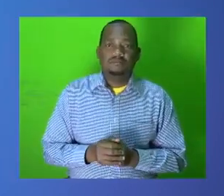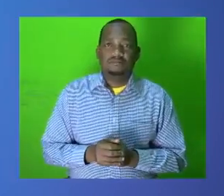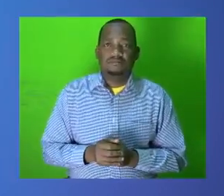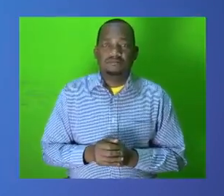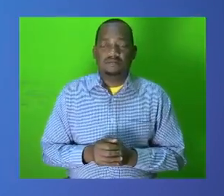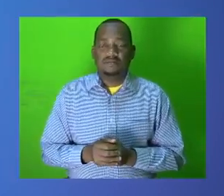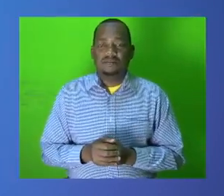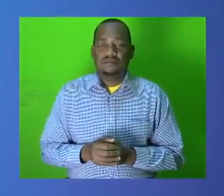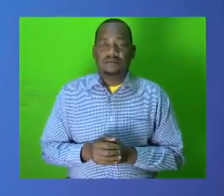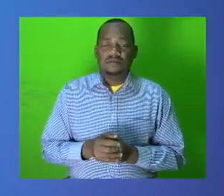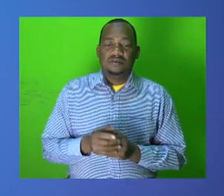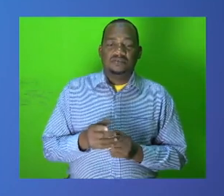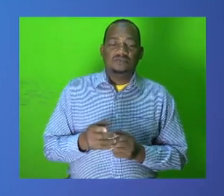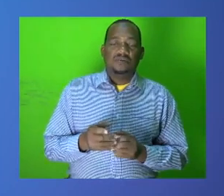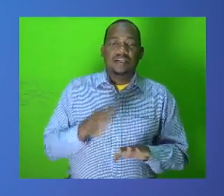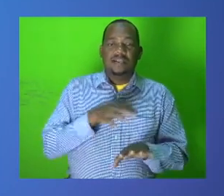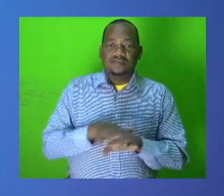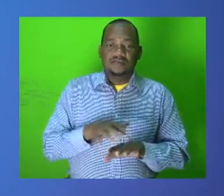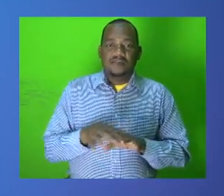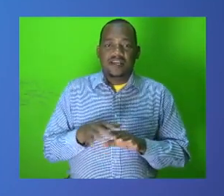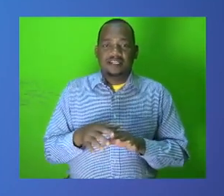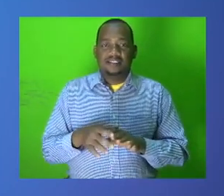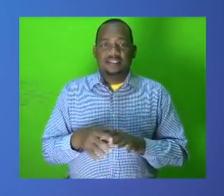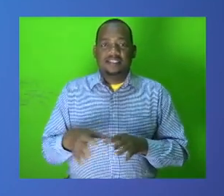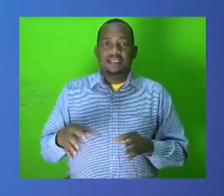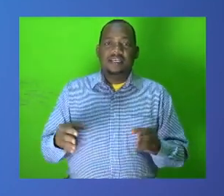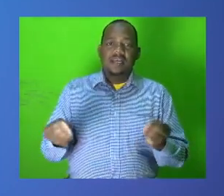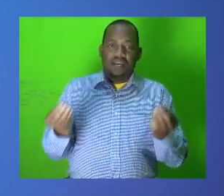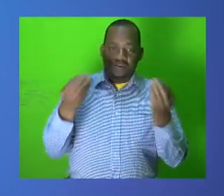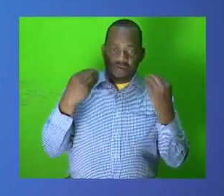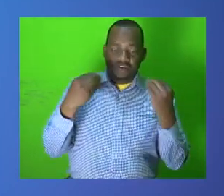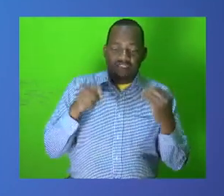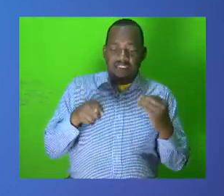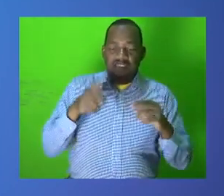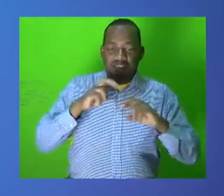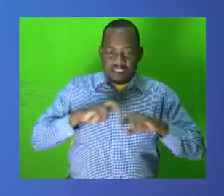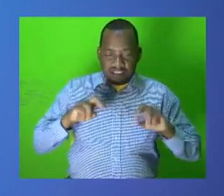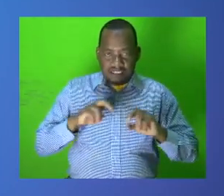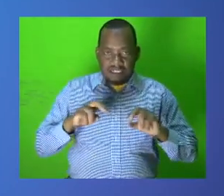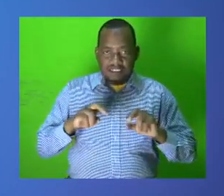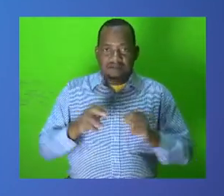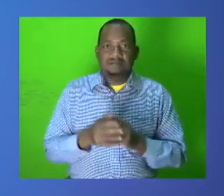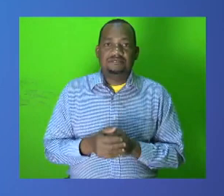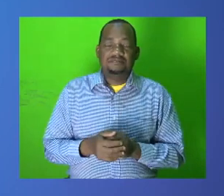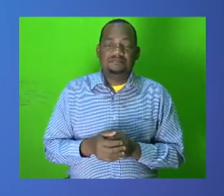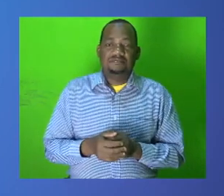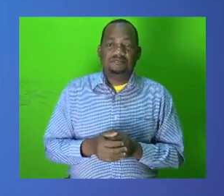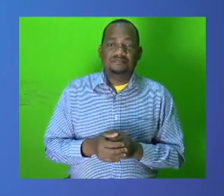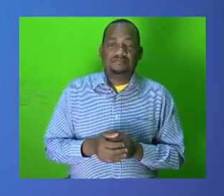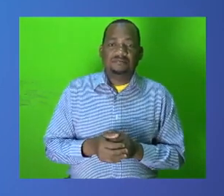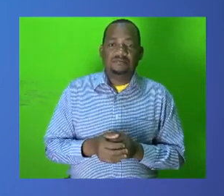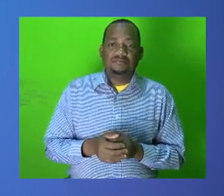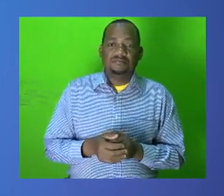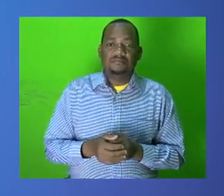this we can find a new knowledge, so this is research. My dear student and follower of these programs,